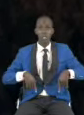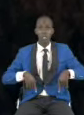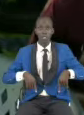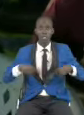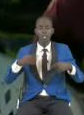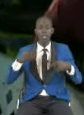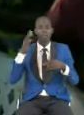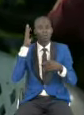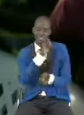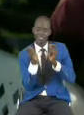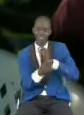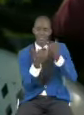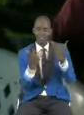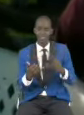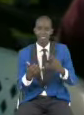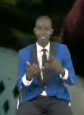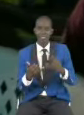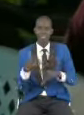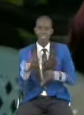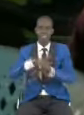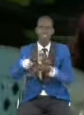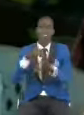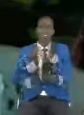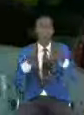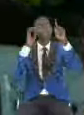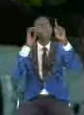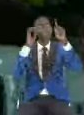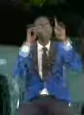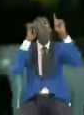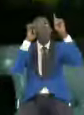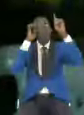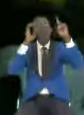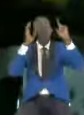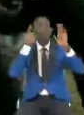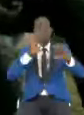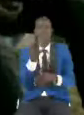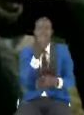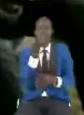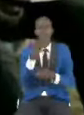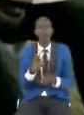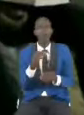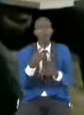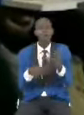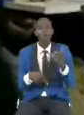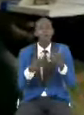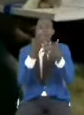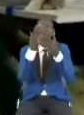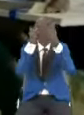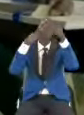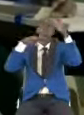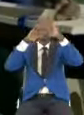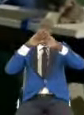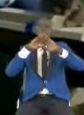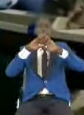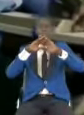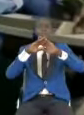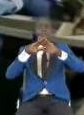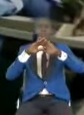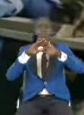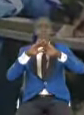tonight. He will give you a taste of, tell me. Man did eat